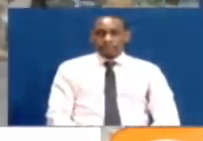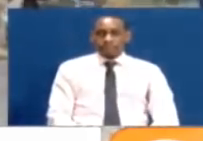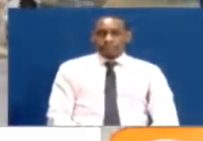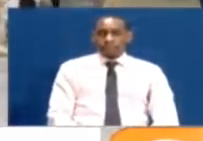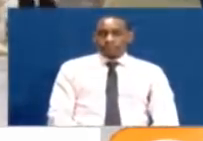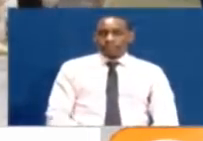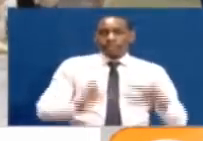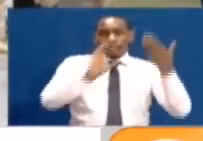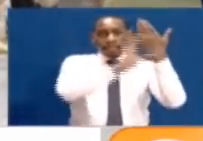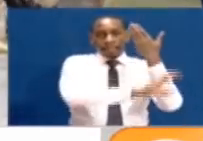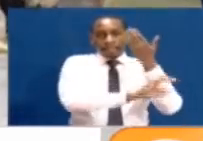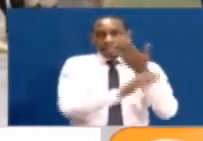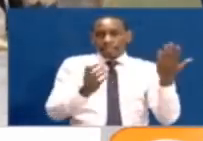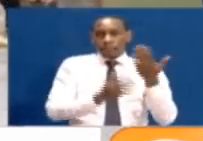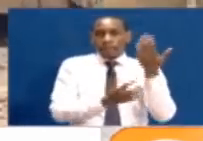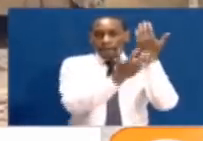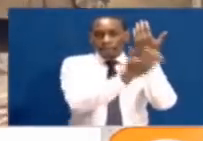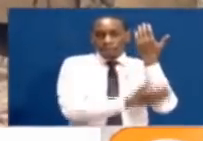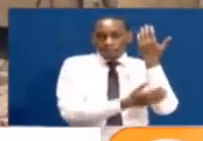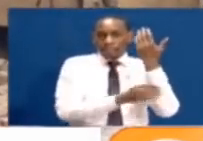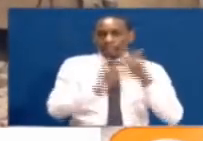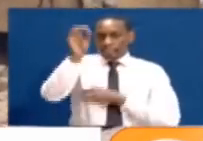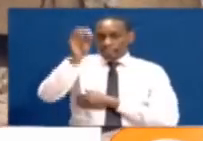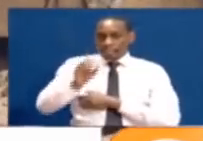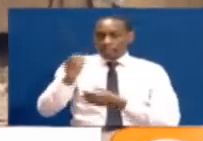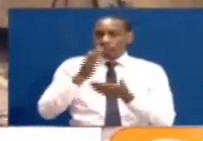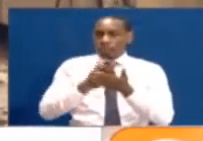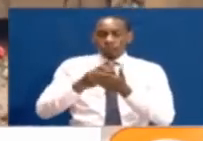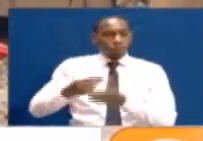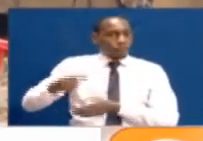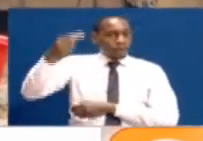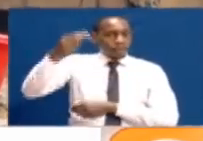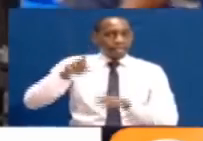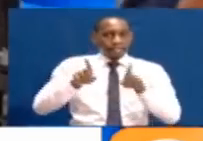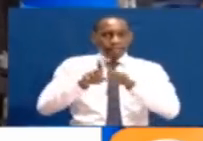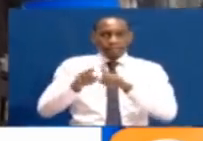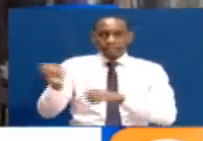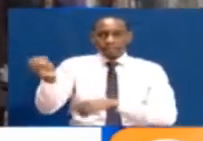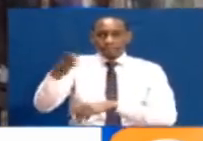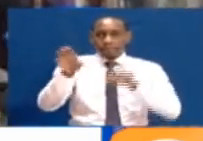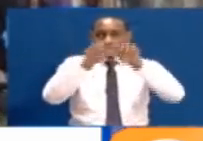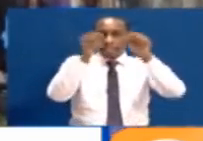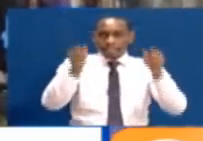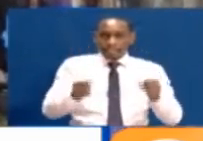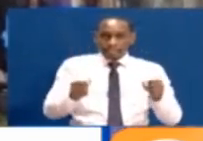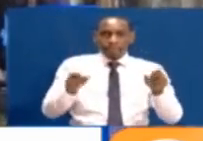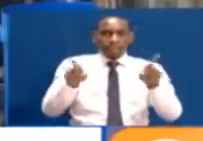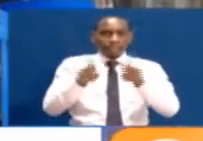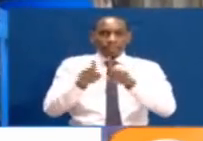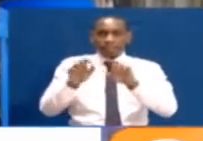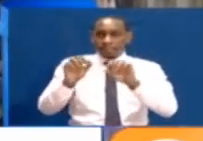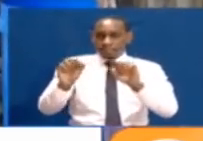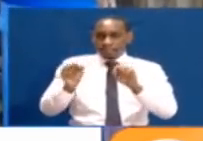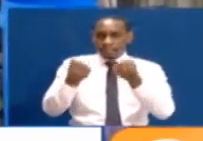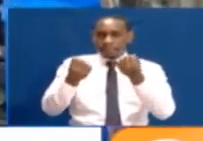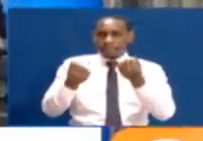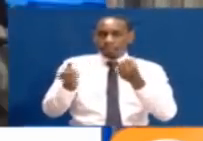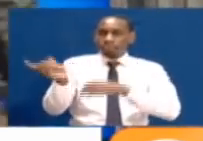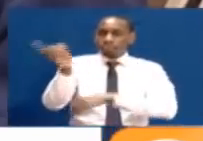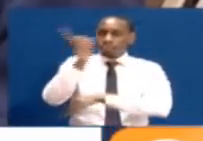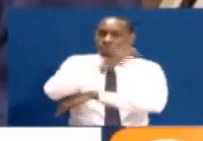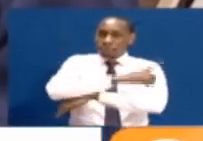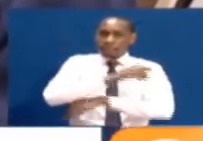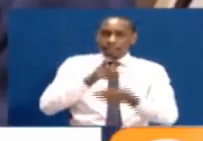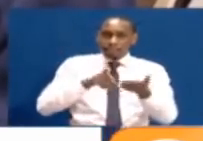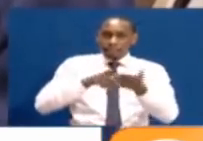In countries where poverty rates are extremely high, this informal system is what saves the day, be it in